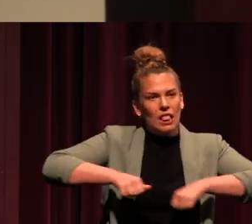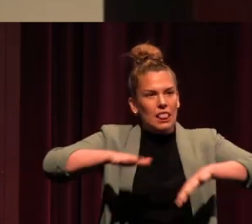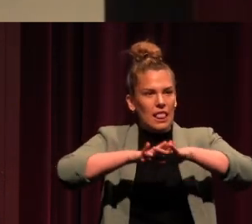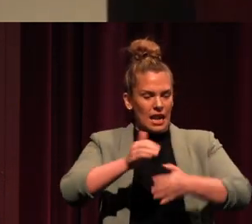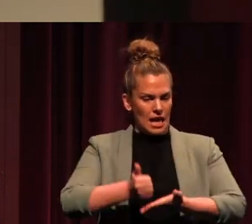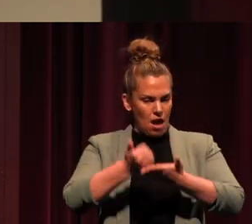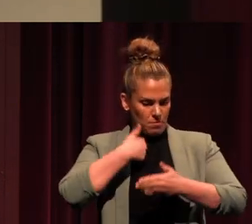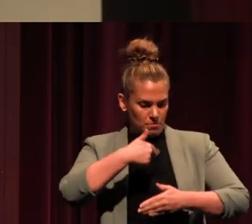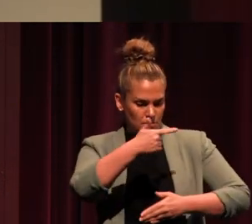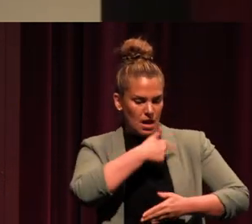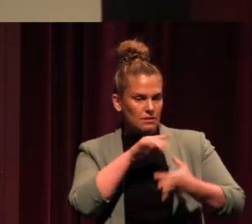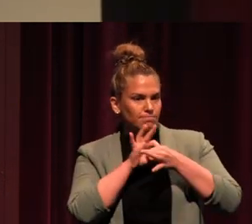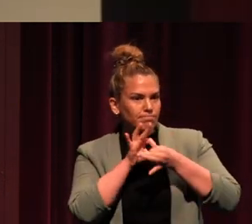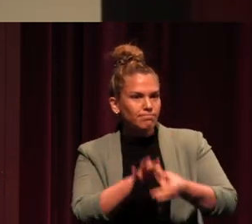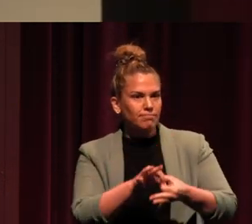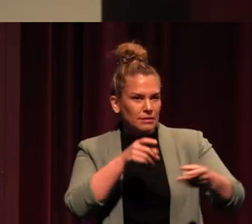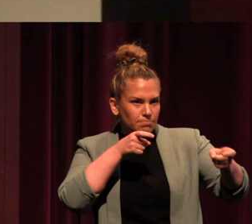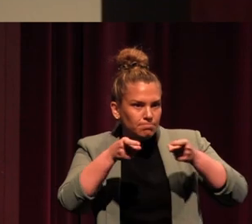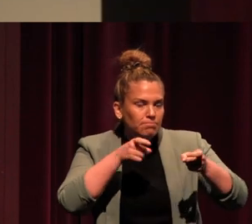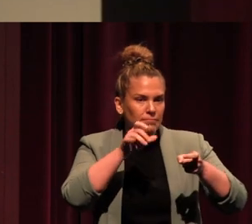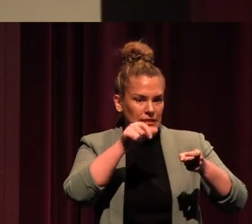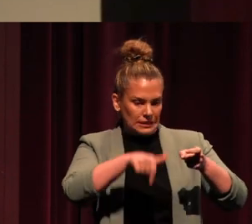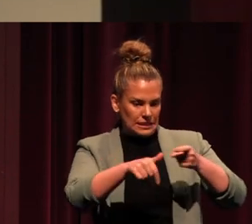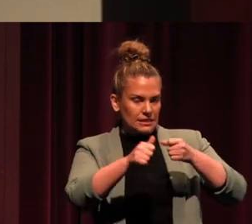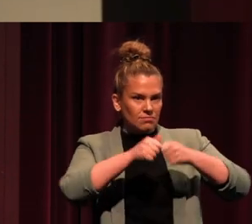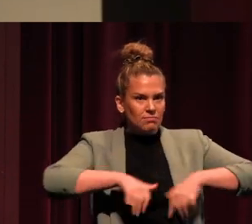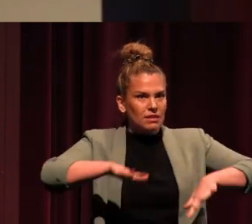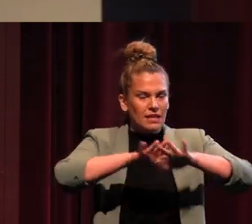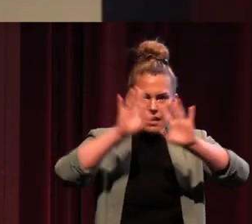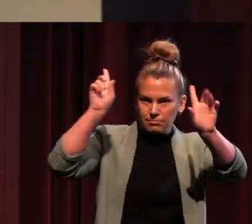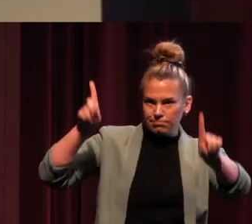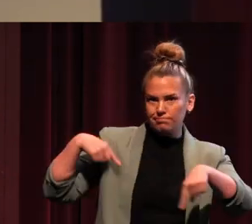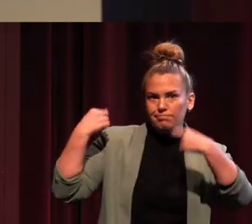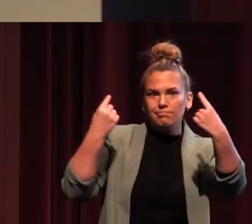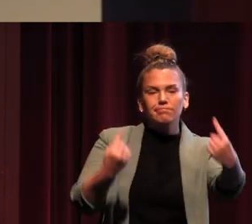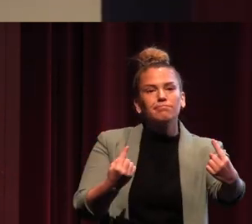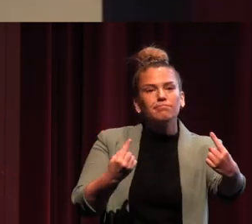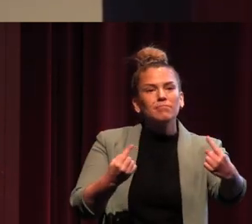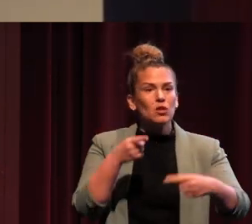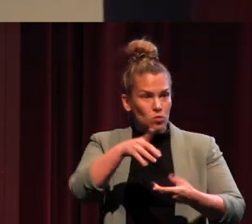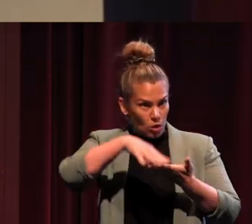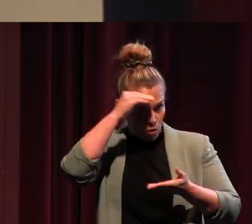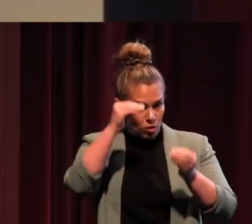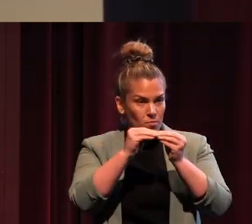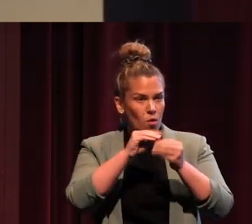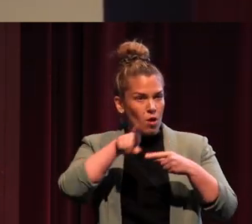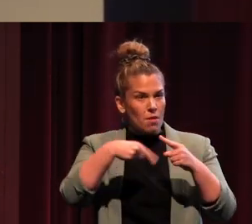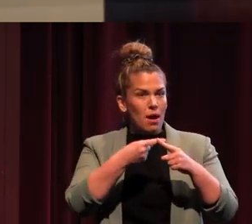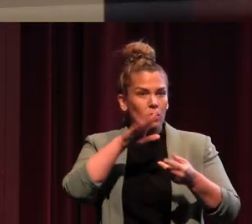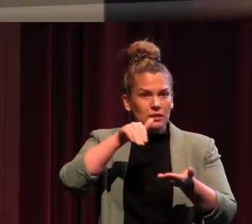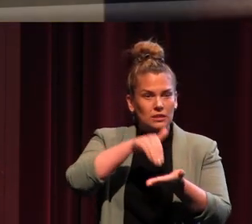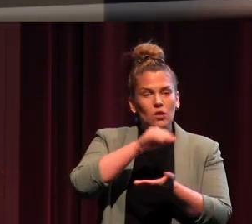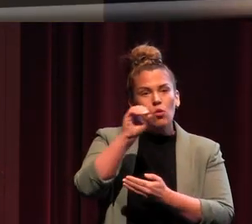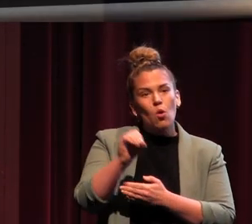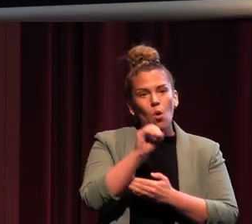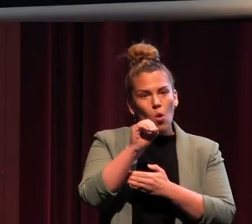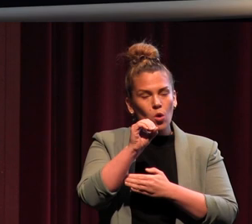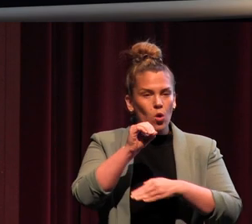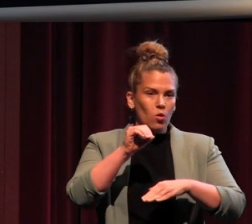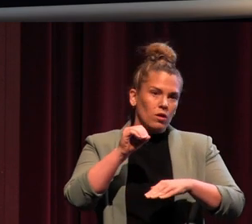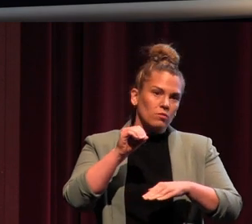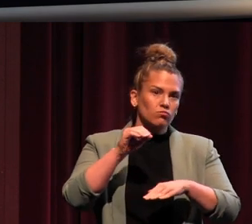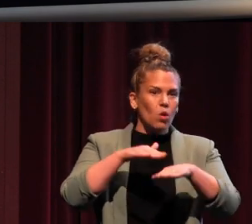land since time immemorial. You can learn more about Central Oregon's local Native